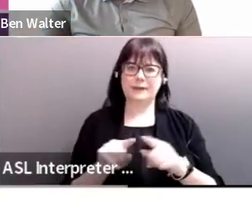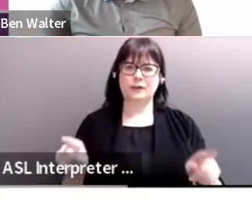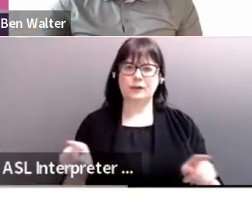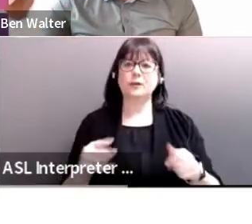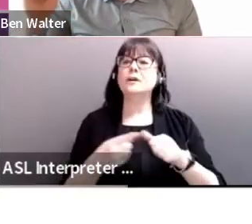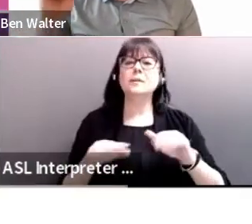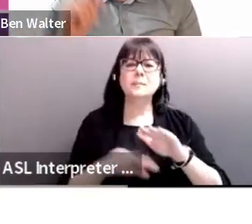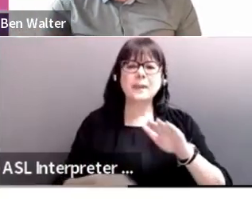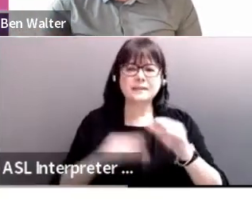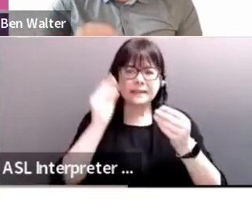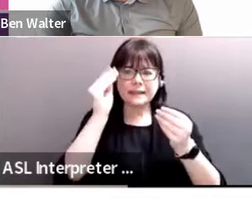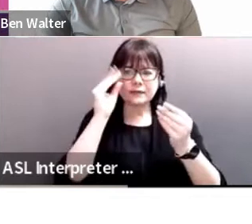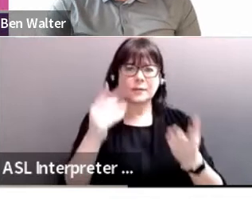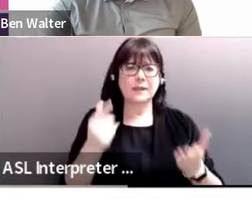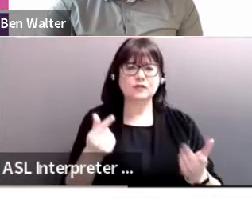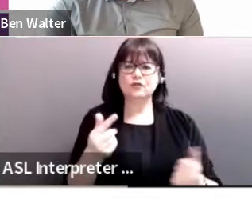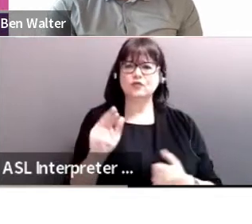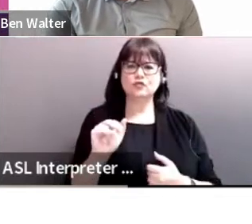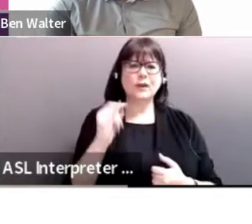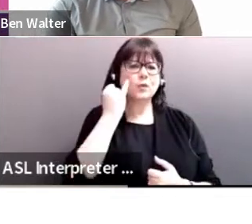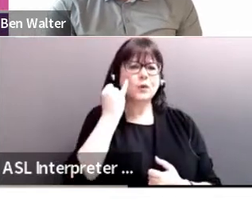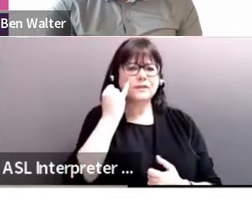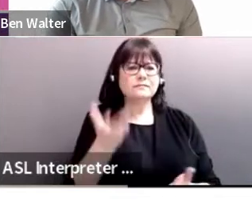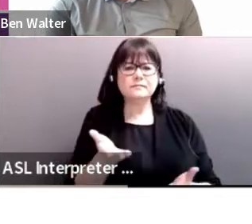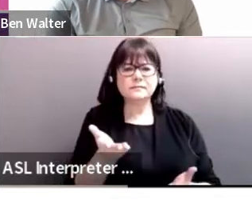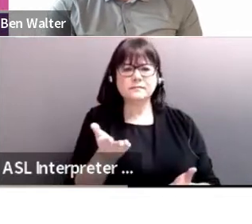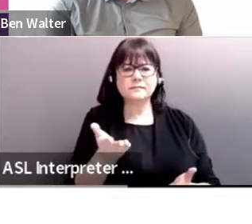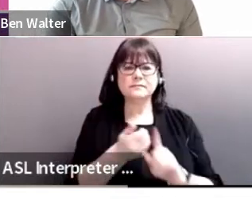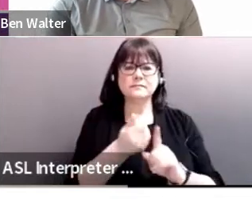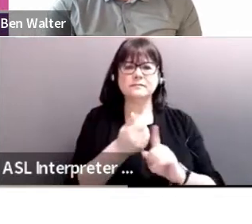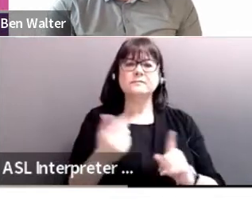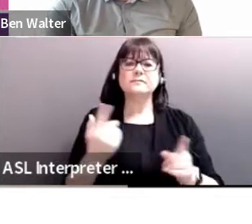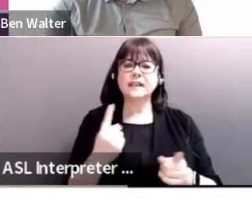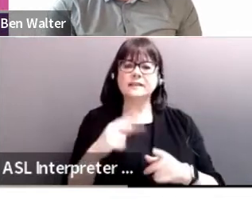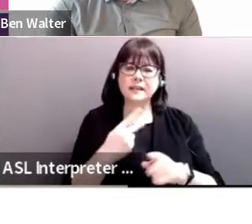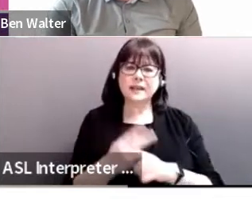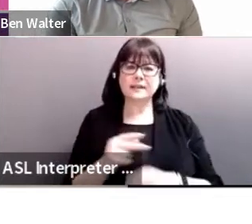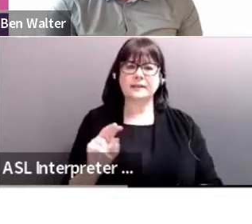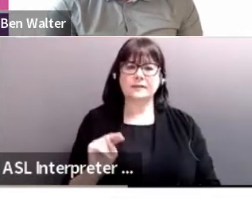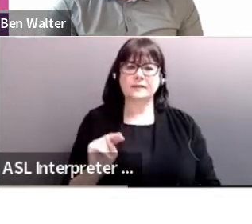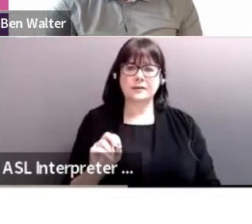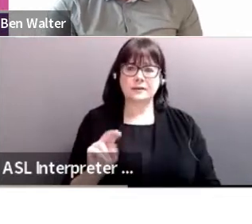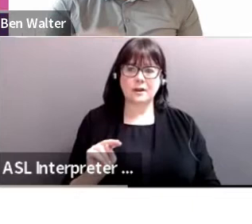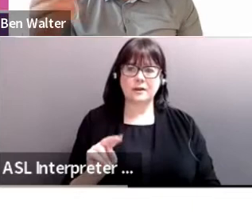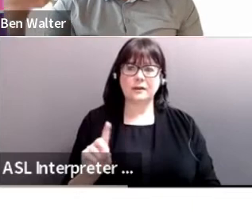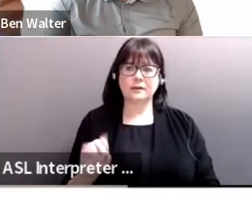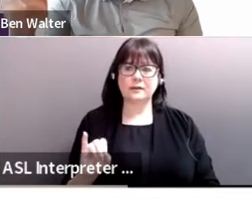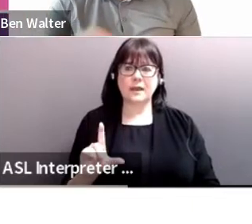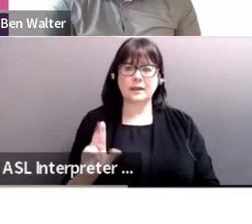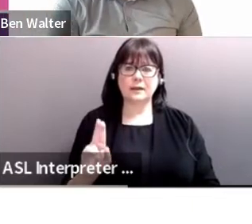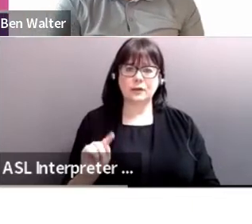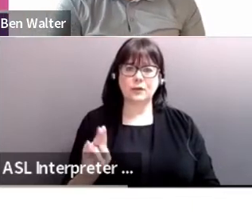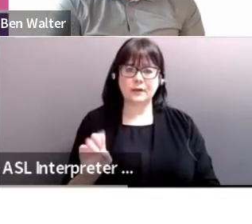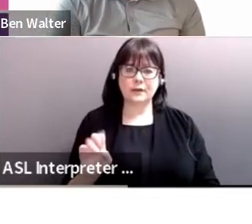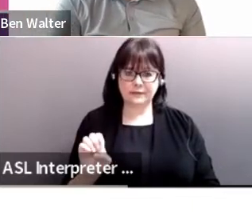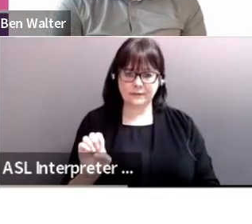right? So simply put, grants are a form of non-dilutive capital, non-debt, non-equity